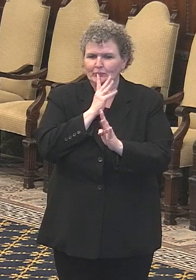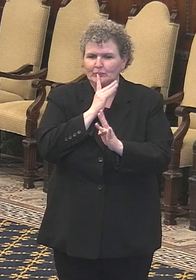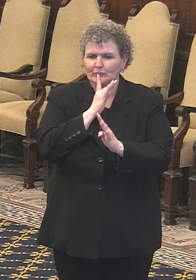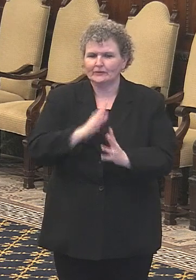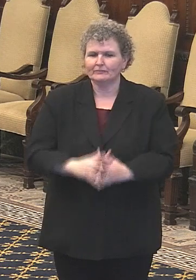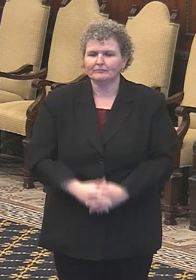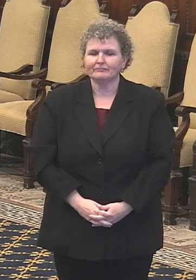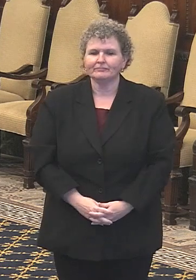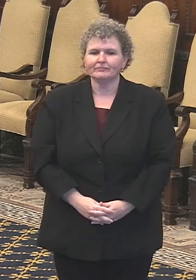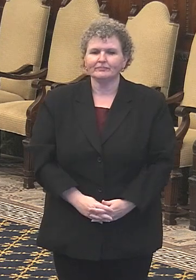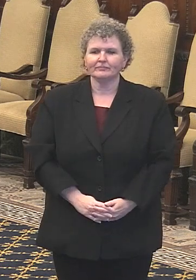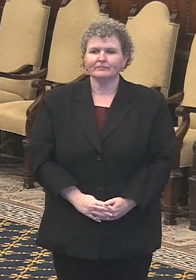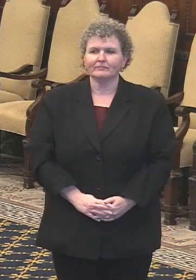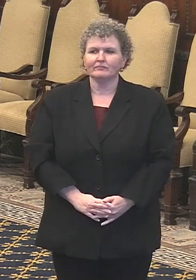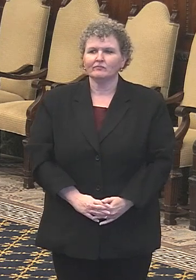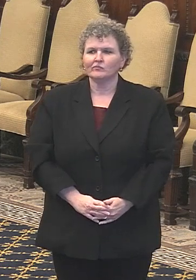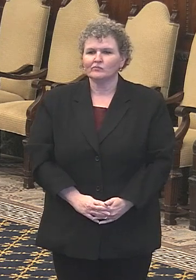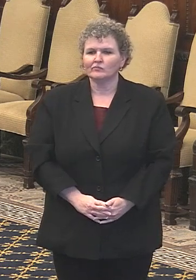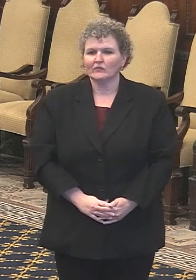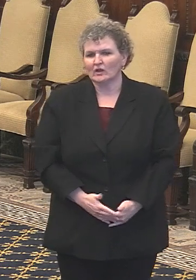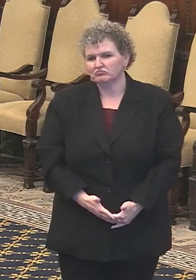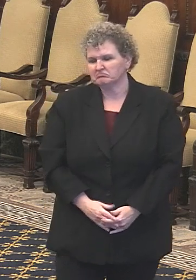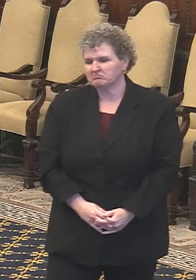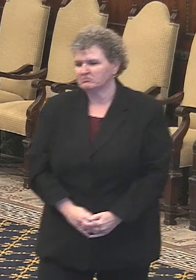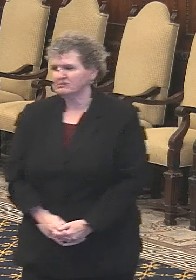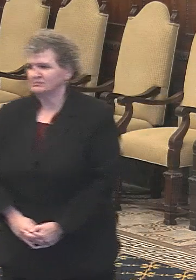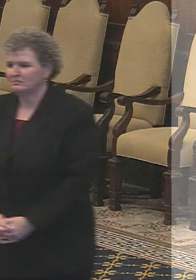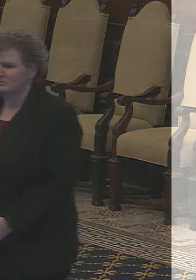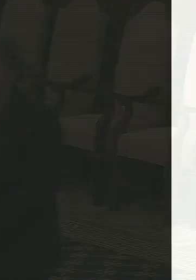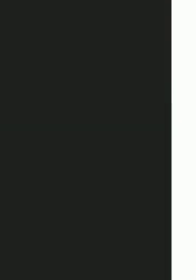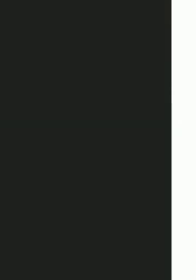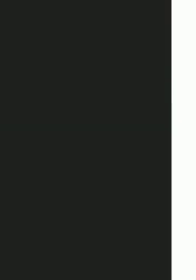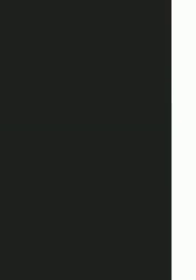Mayor Kenny's and Dr. Farley's remarks.